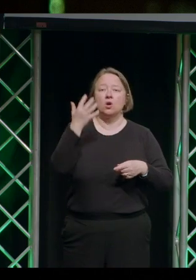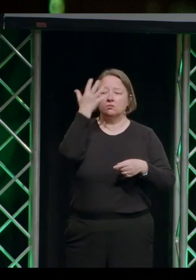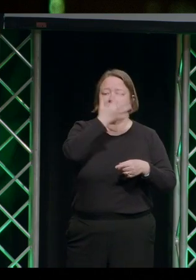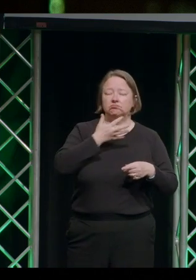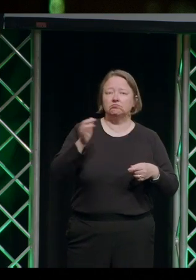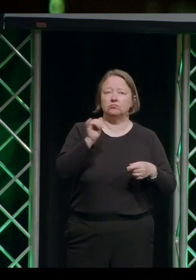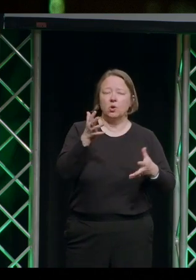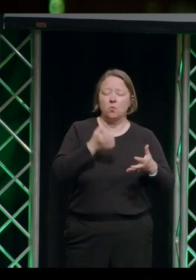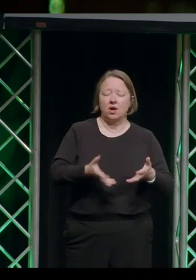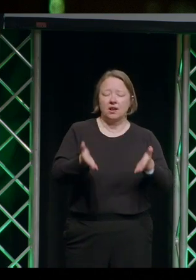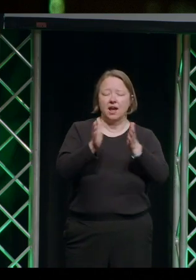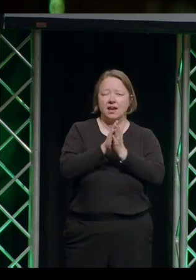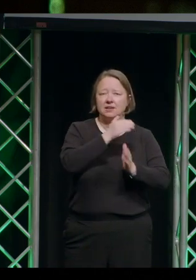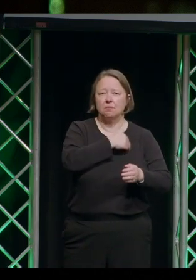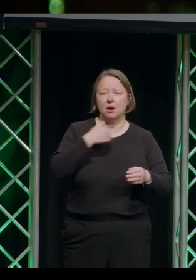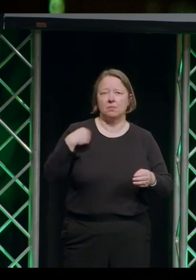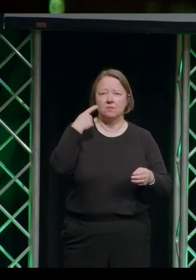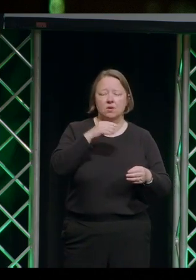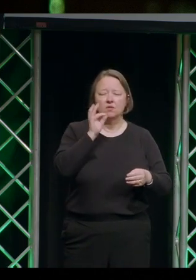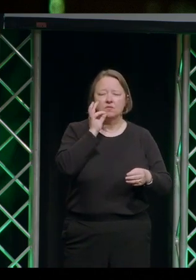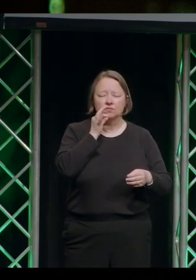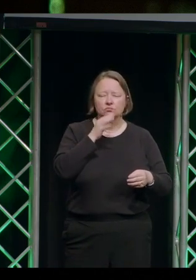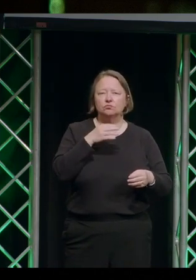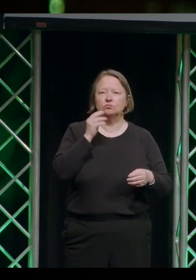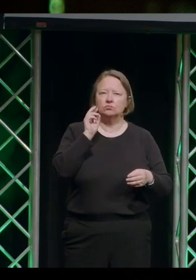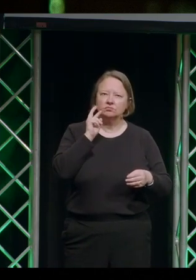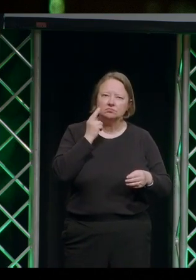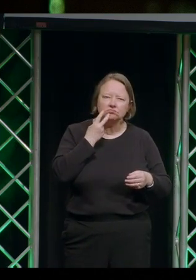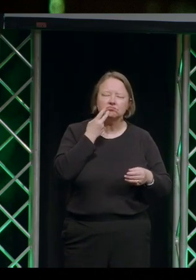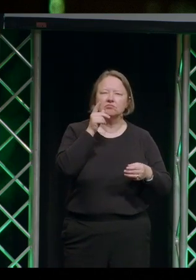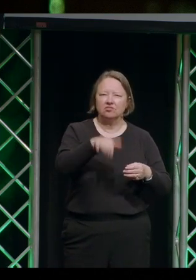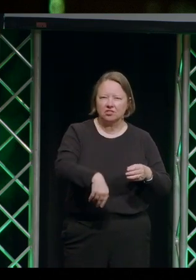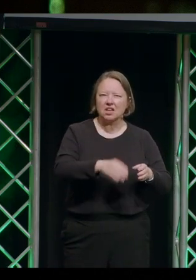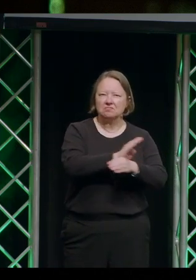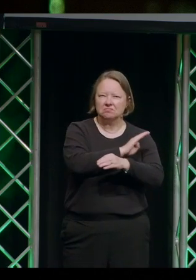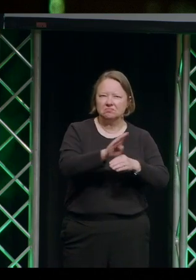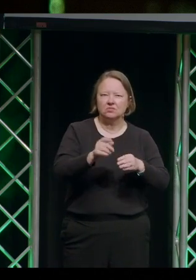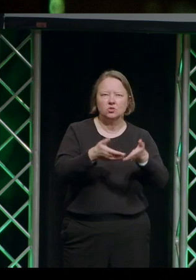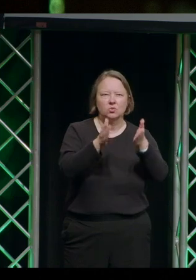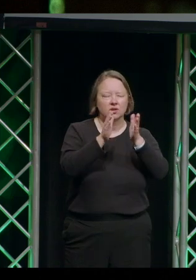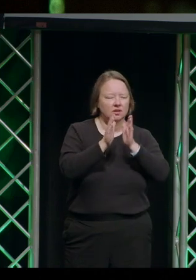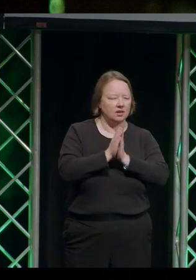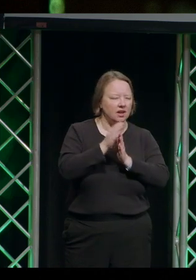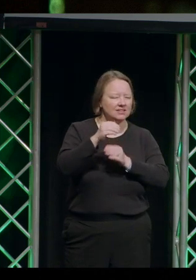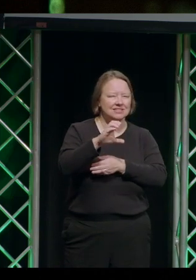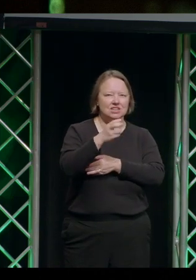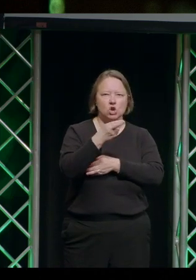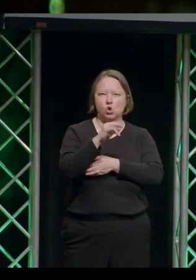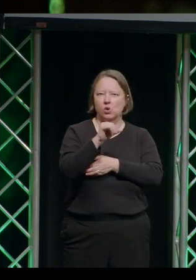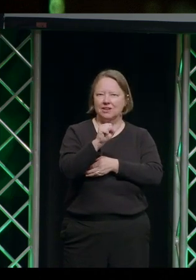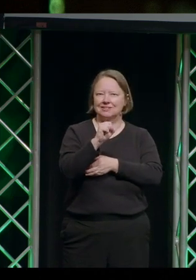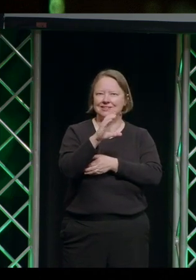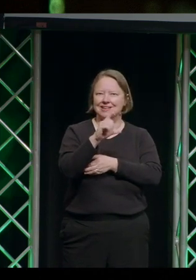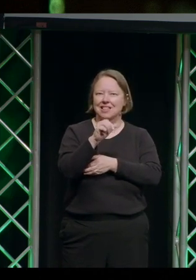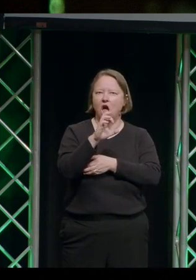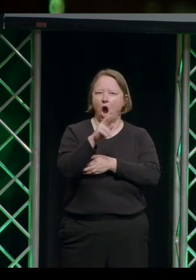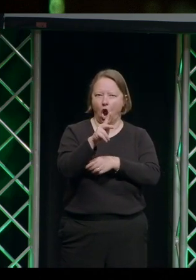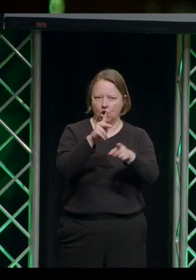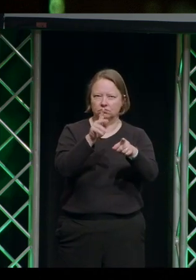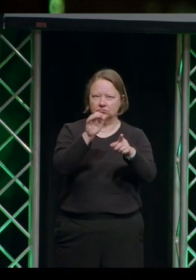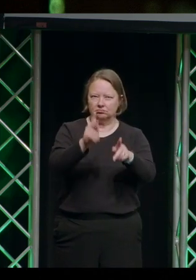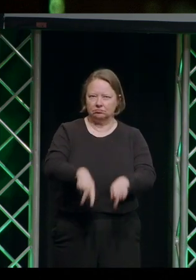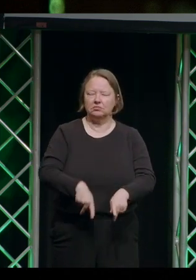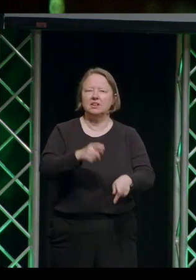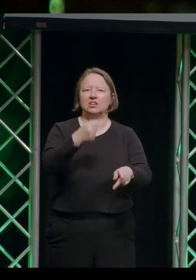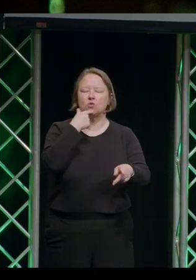a member of the produce industry about. So we consulted with a member of Star Produce, Chris Clark, and he told us that